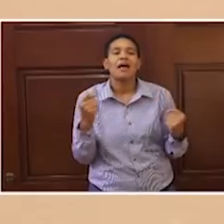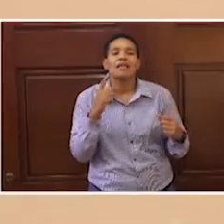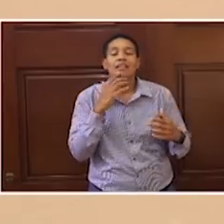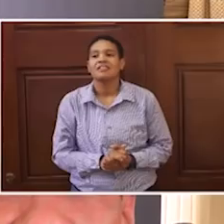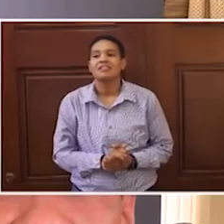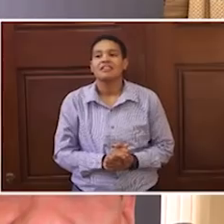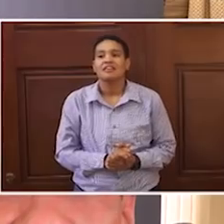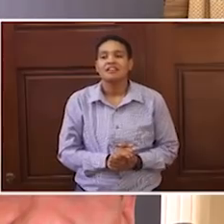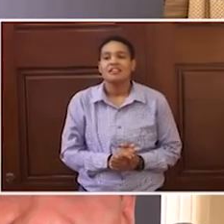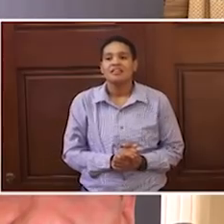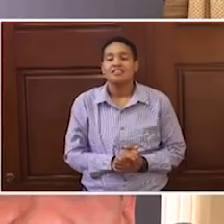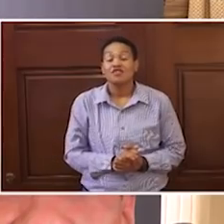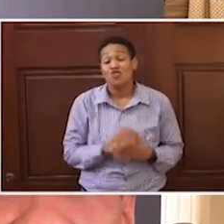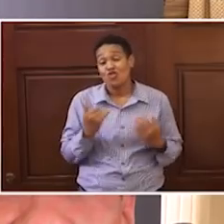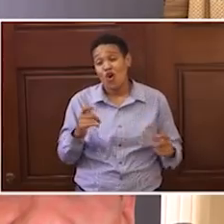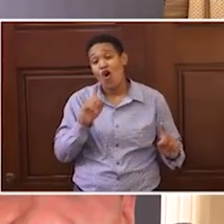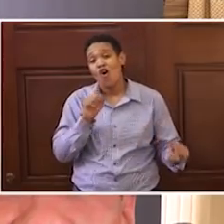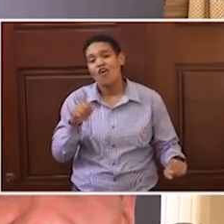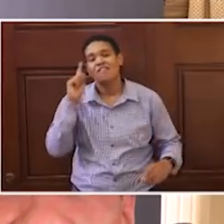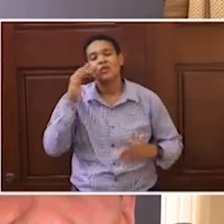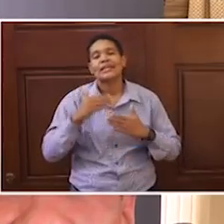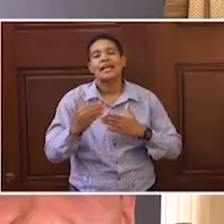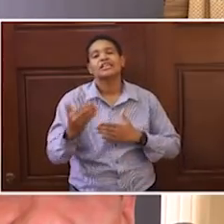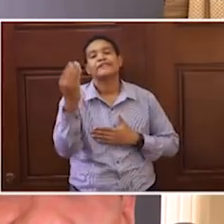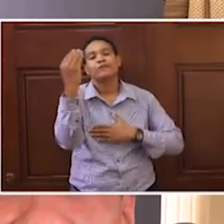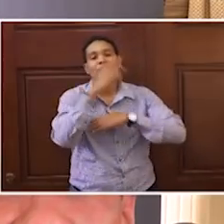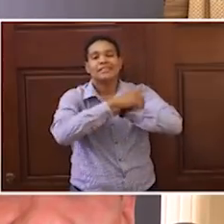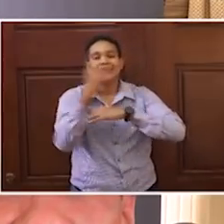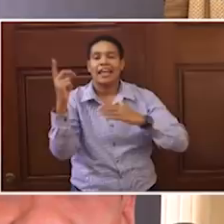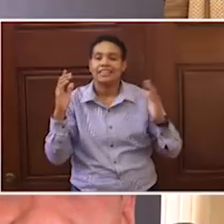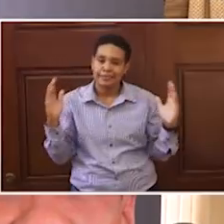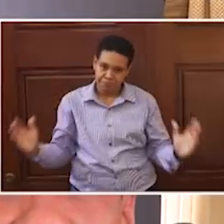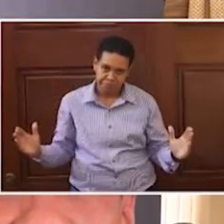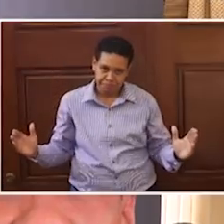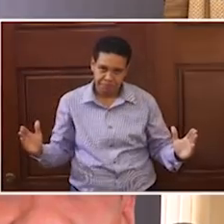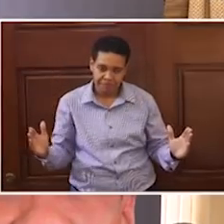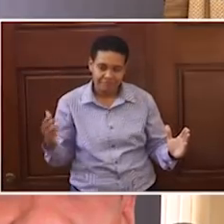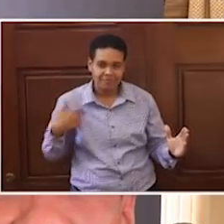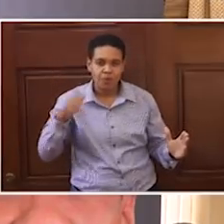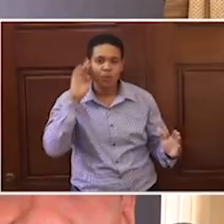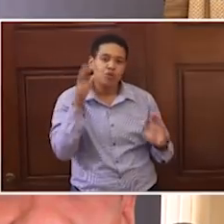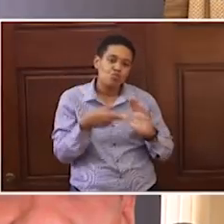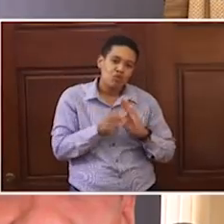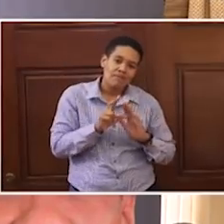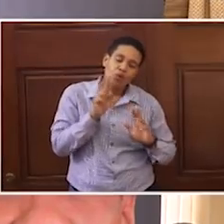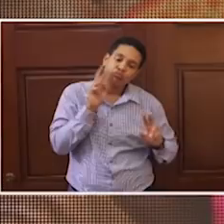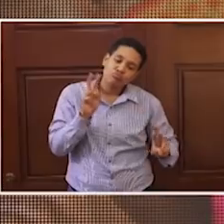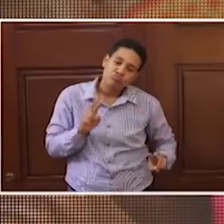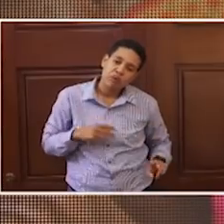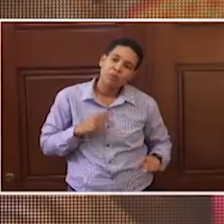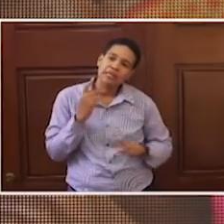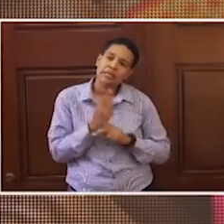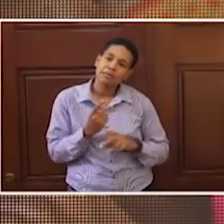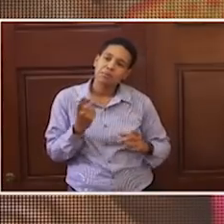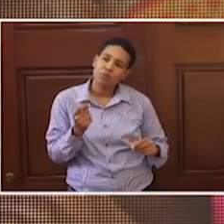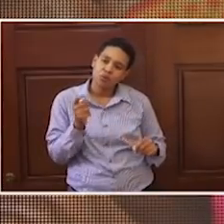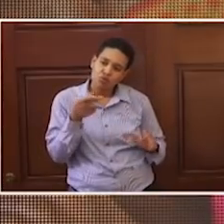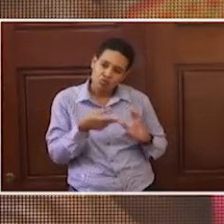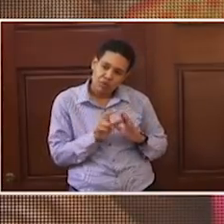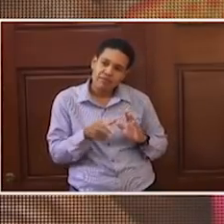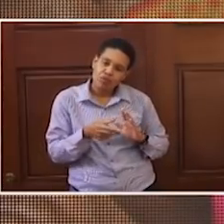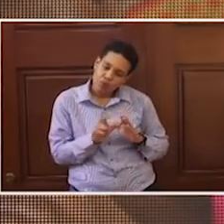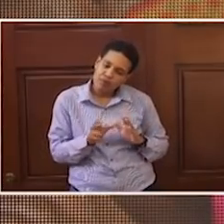order is for the next 14 days. We will review, as we have been doing,